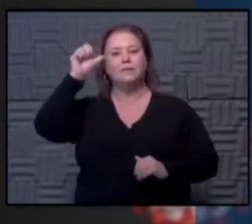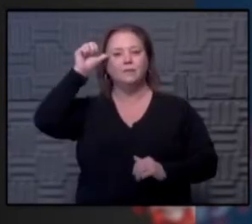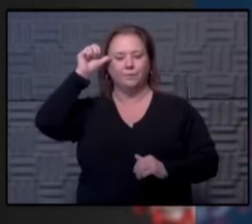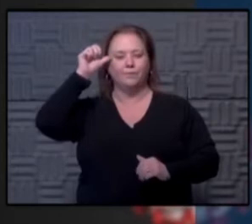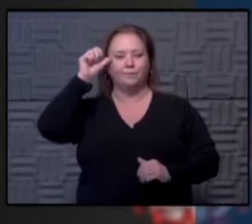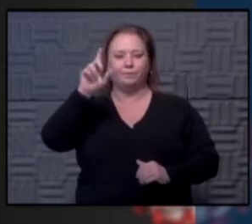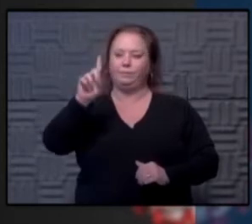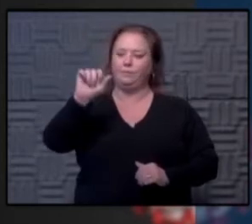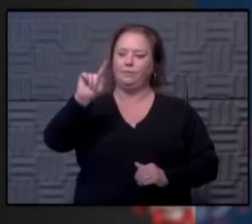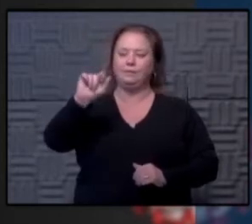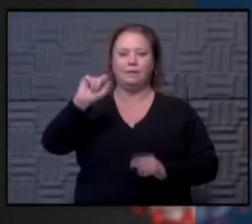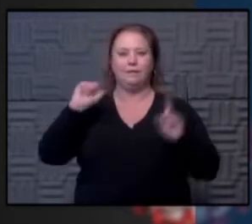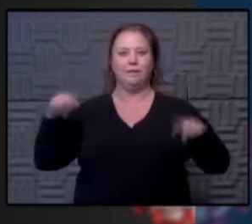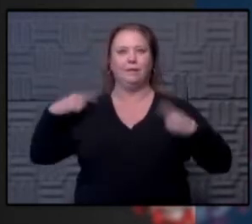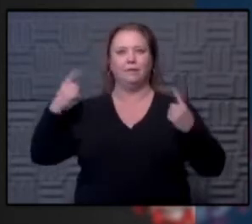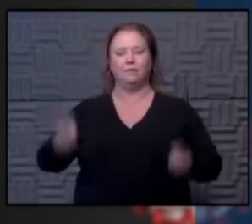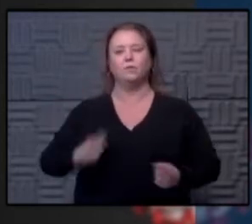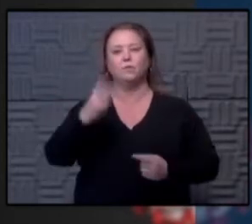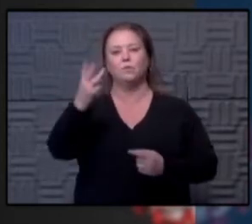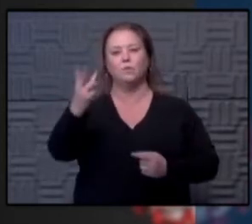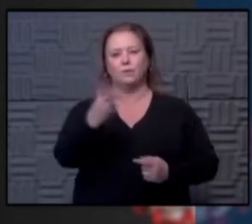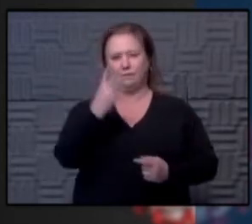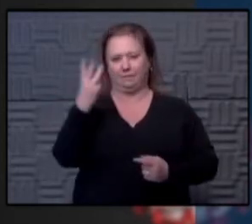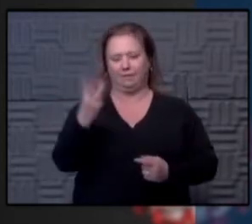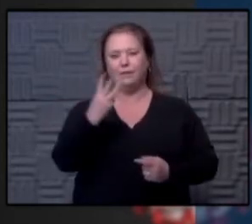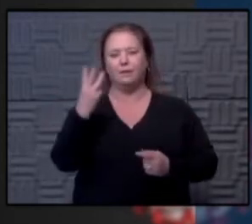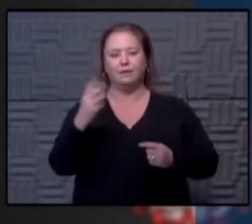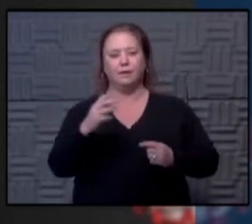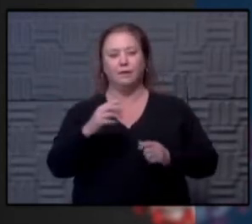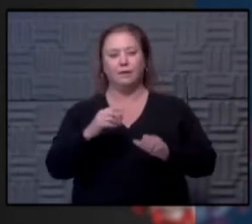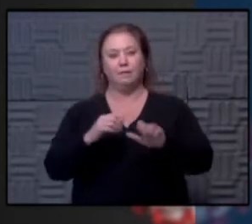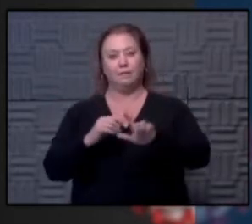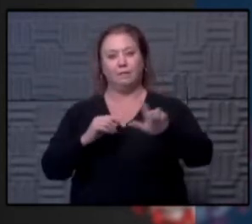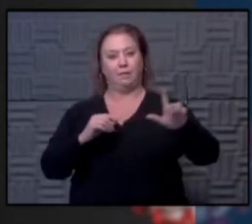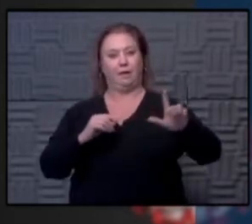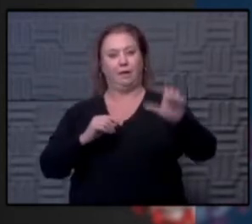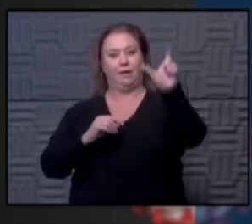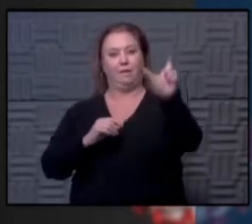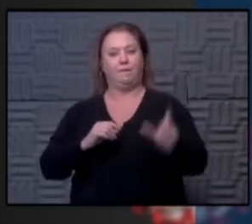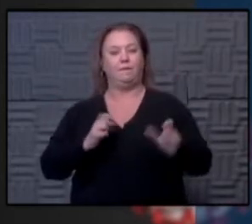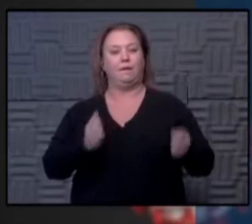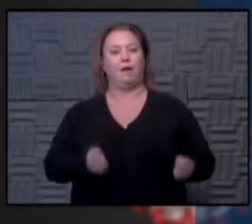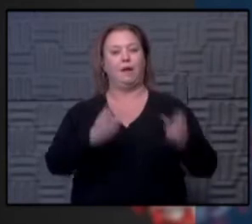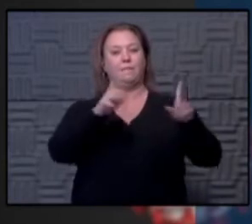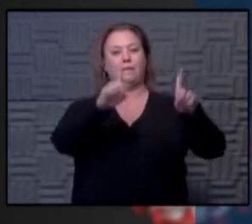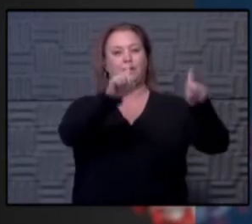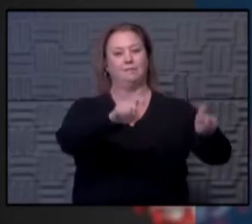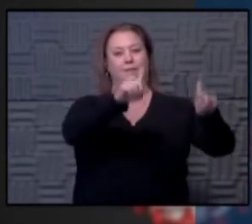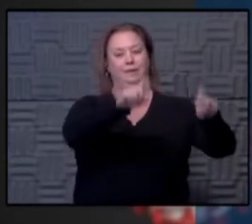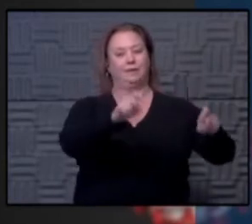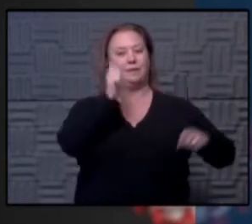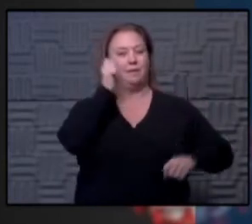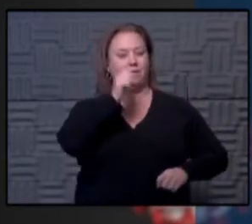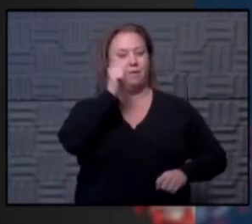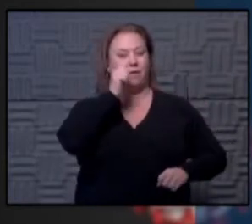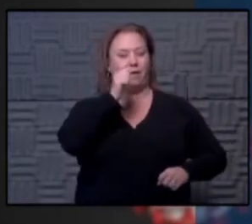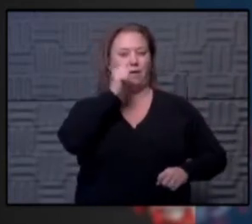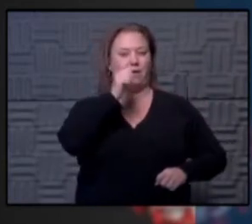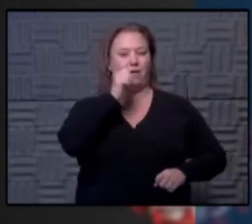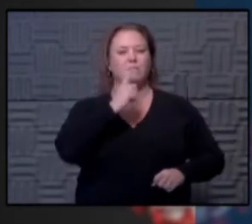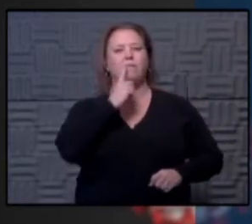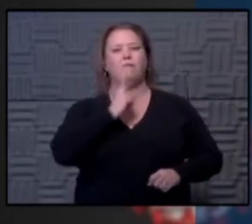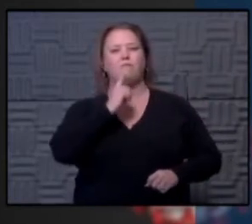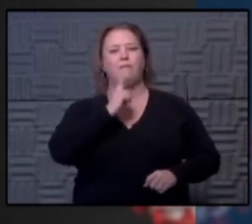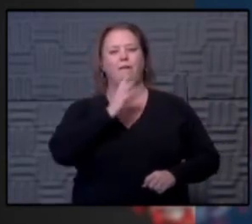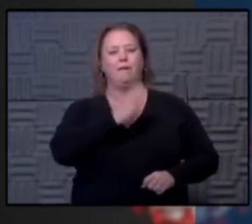look, so data through Wednesday. The left-hand side is the number of tests per day that are being done. The sort of